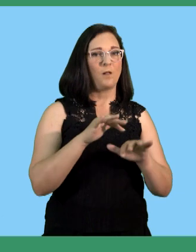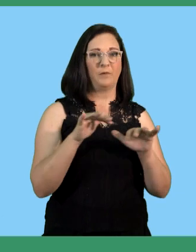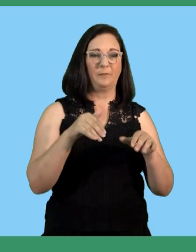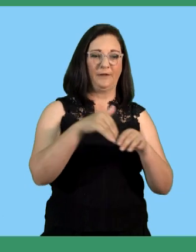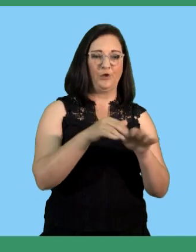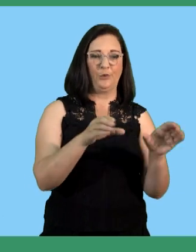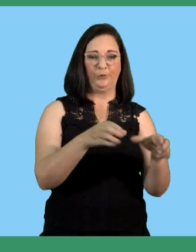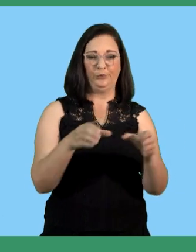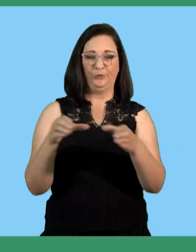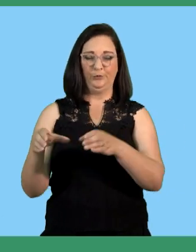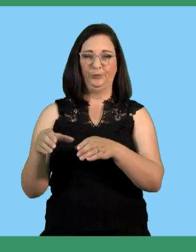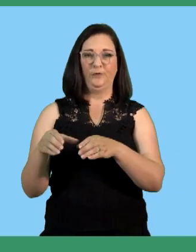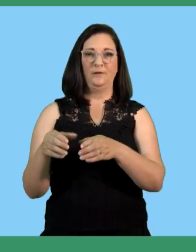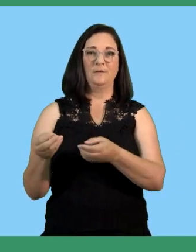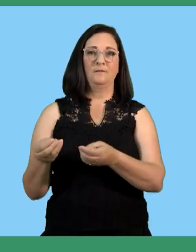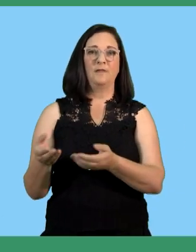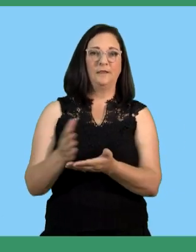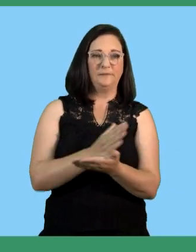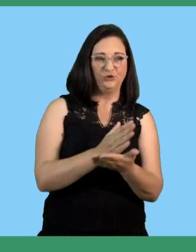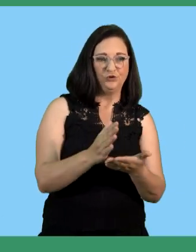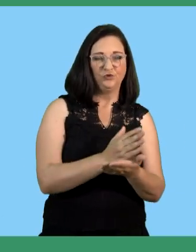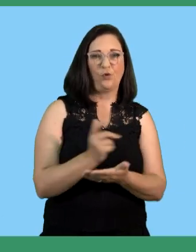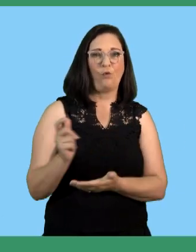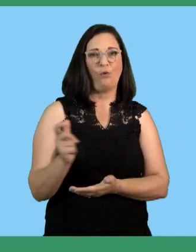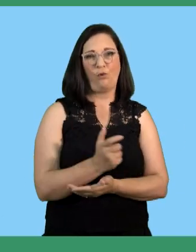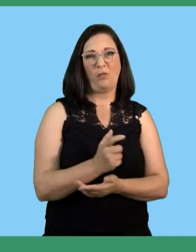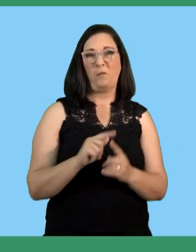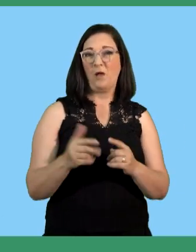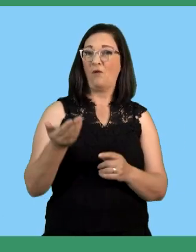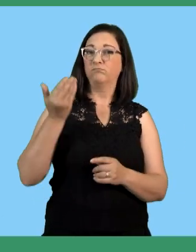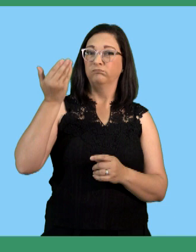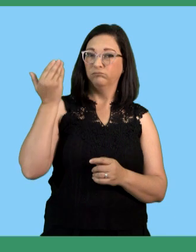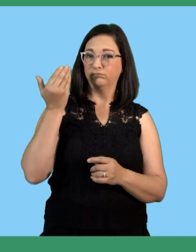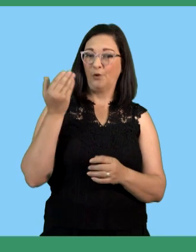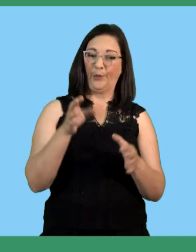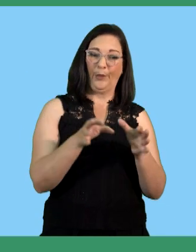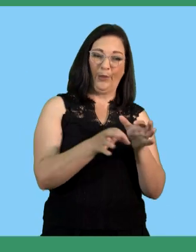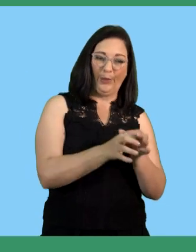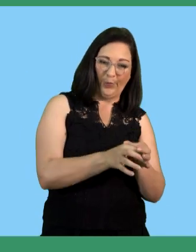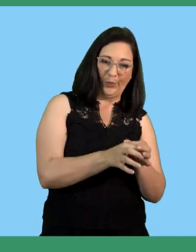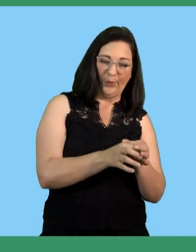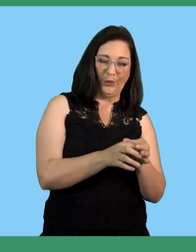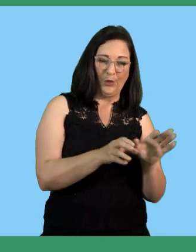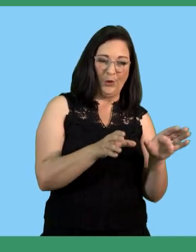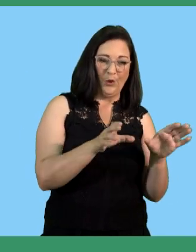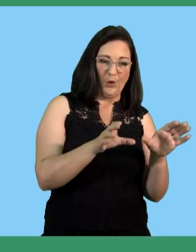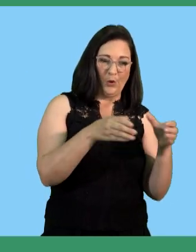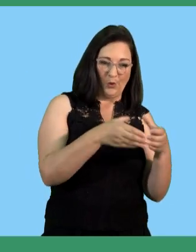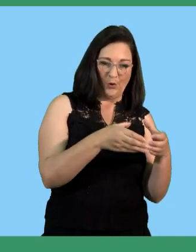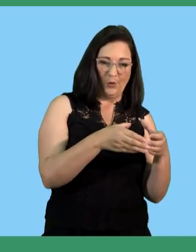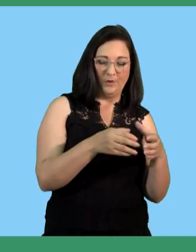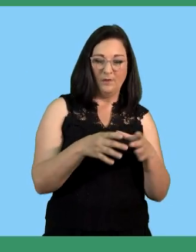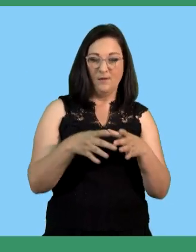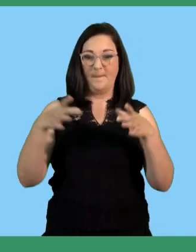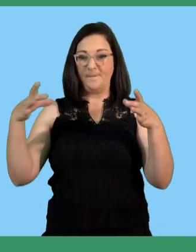all population groups. Now, if you remember, in the olden days, you would find the minority group earning the majority of the country's